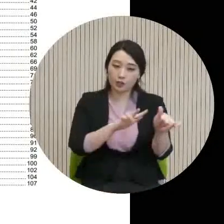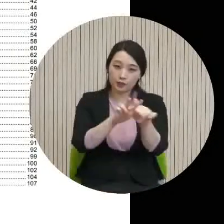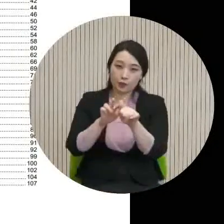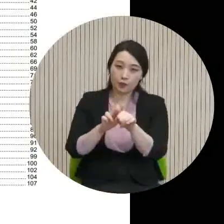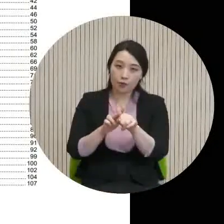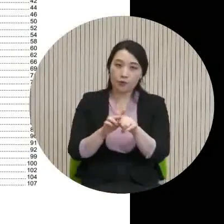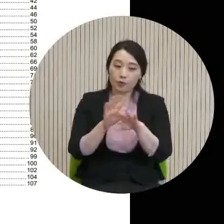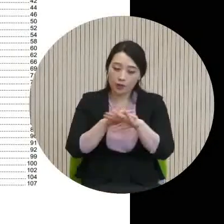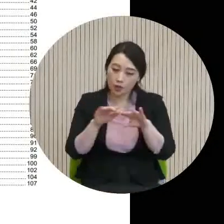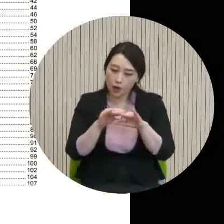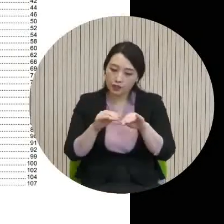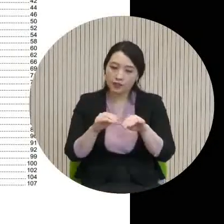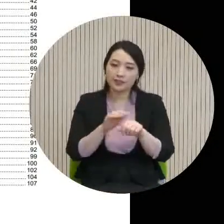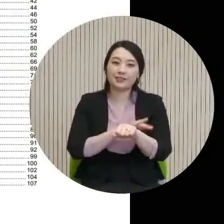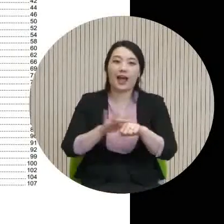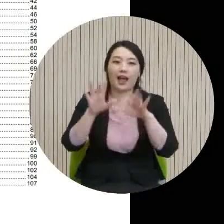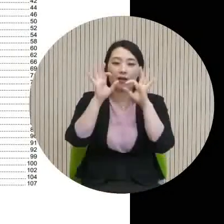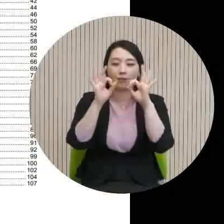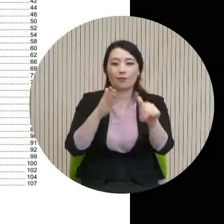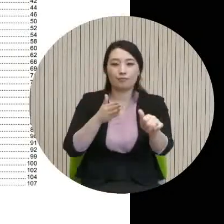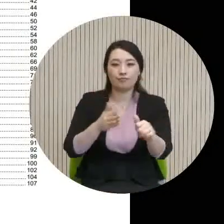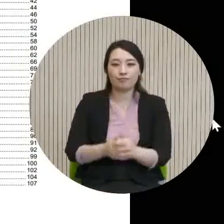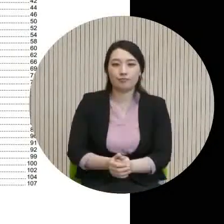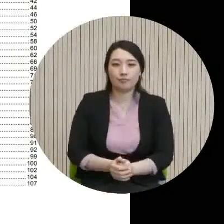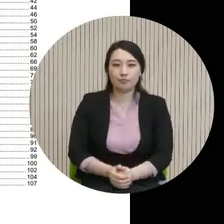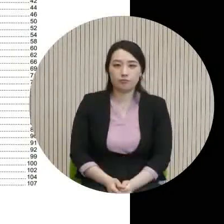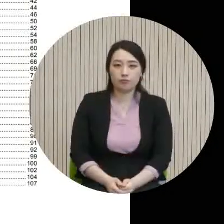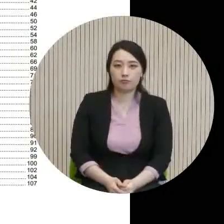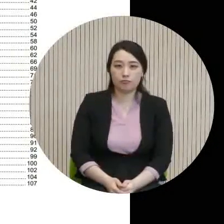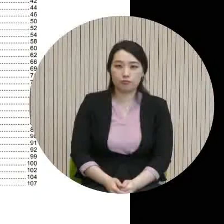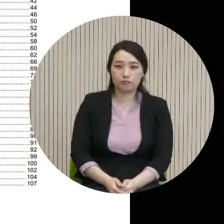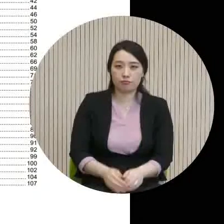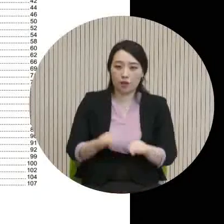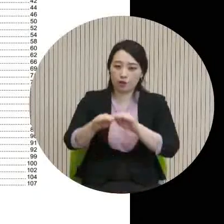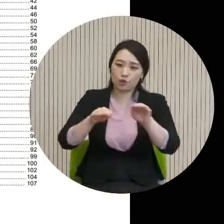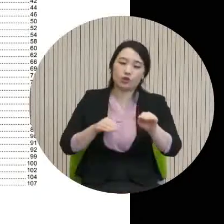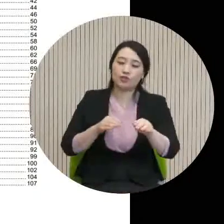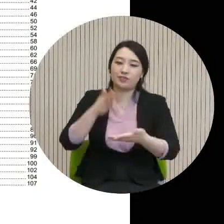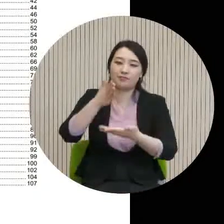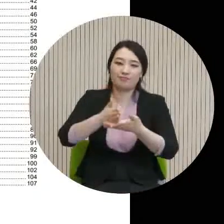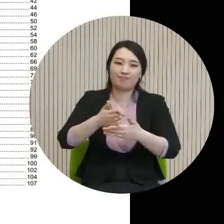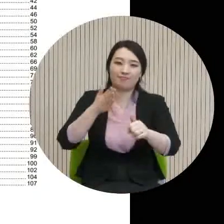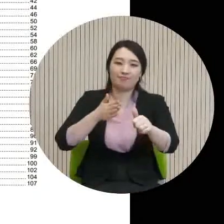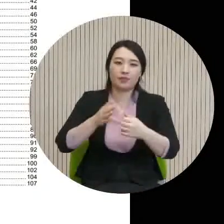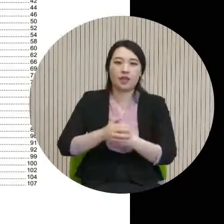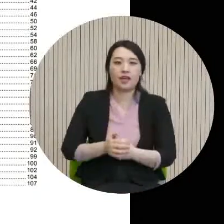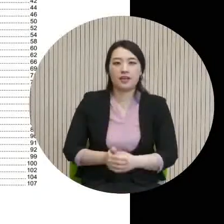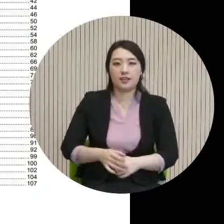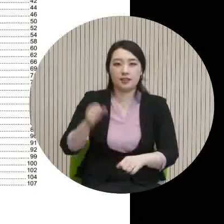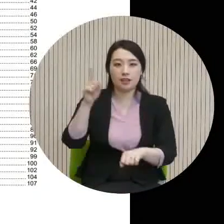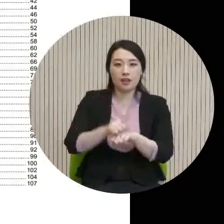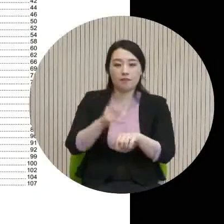for anyone to be left behind when the model laws are all readily available.